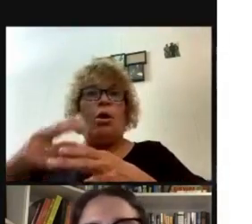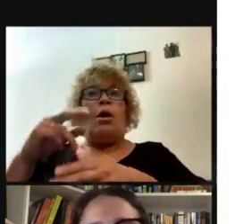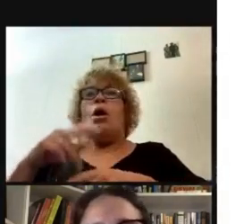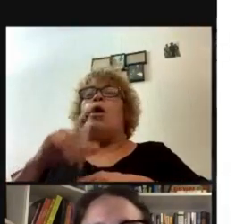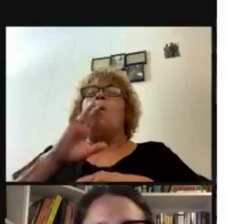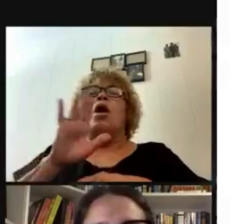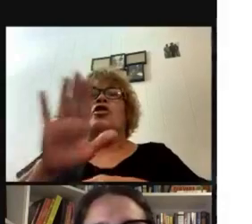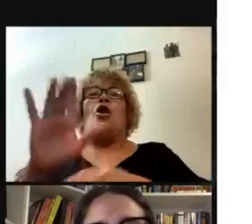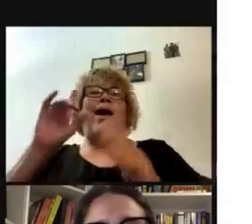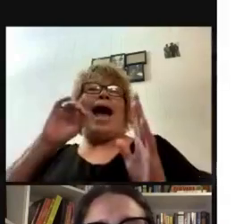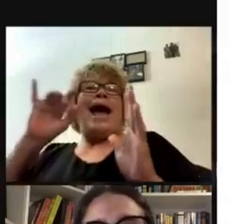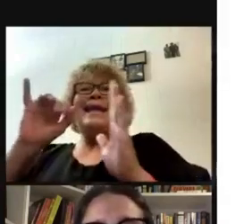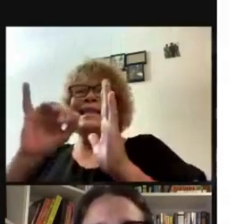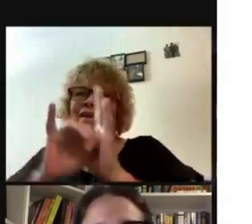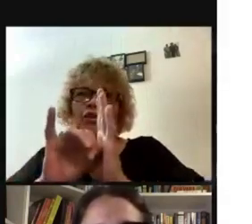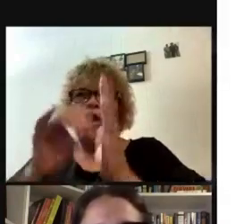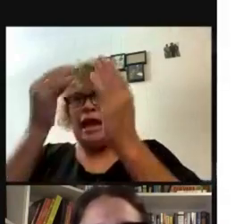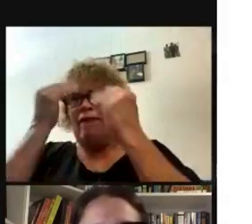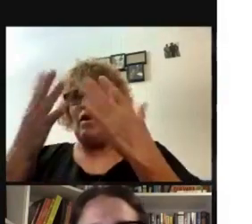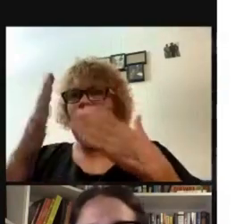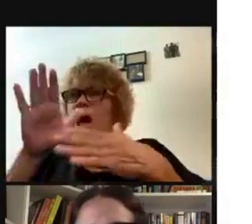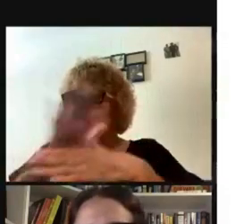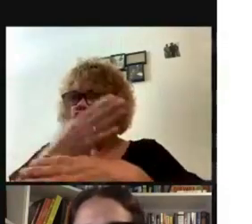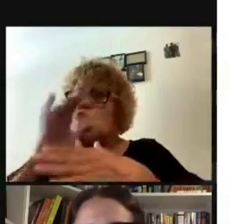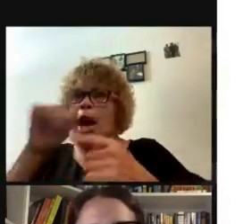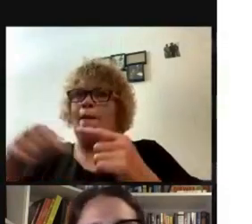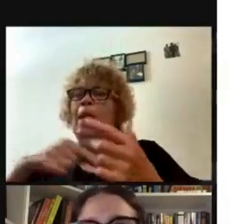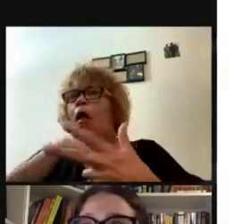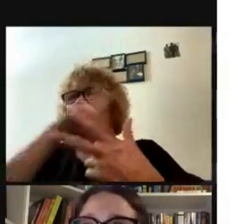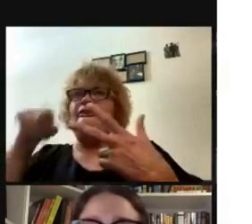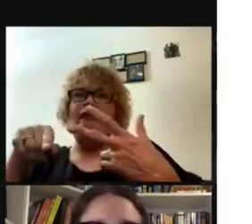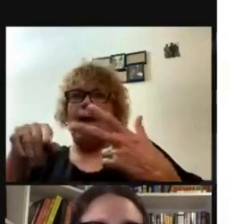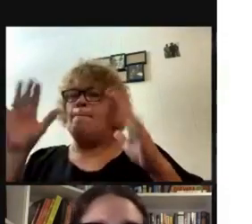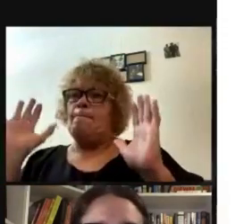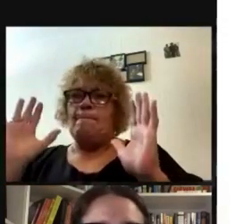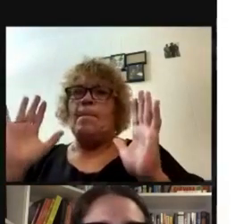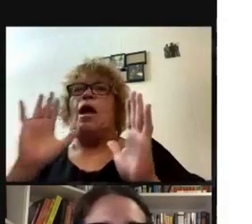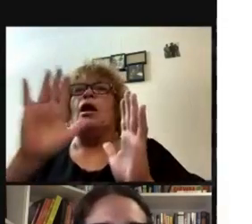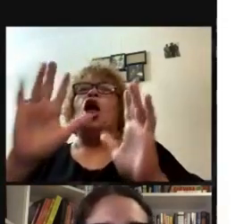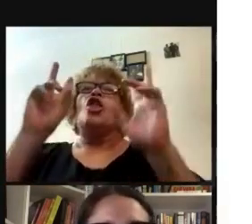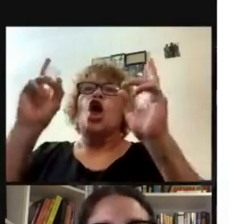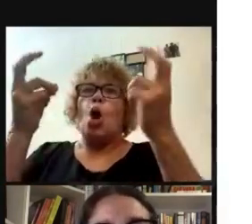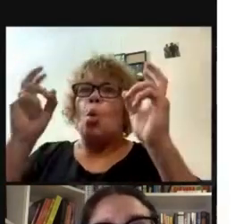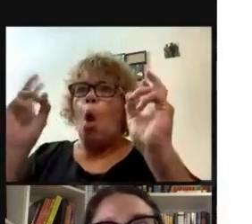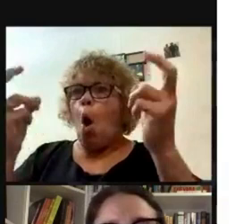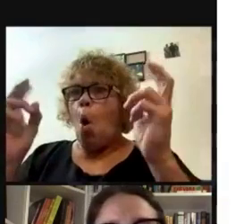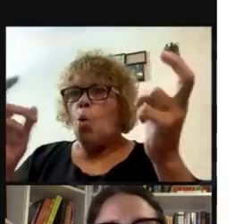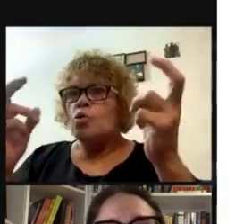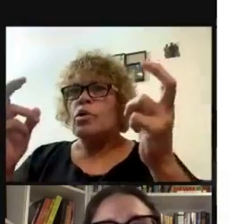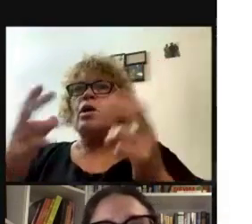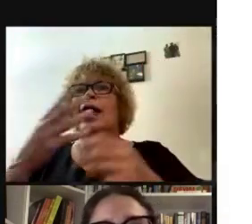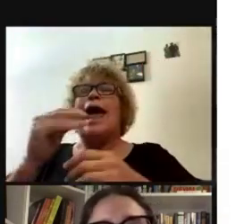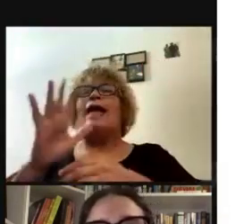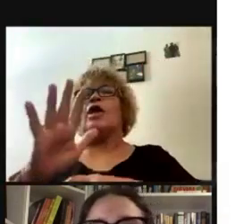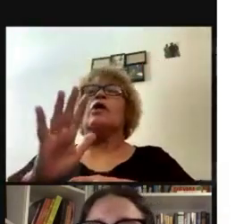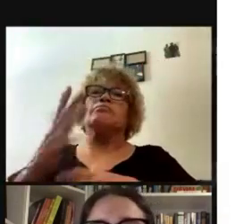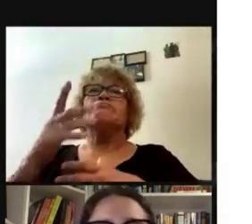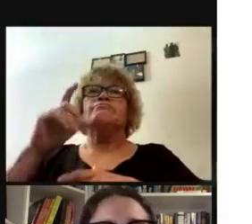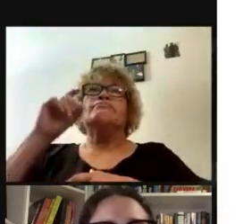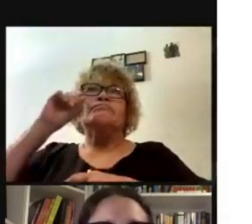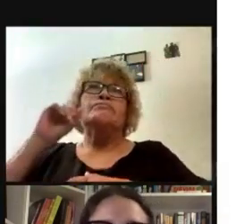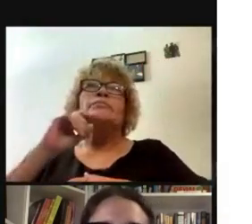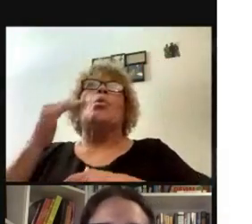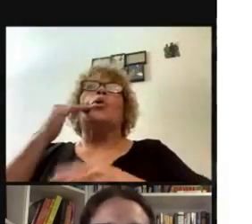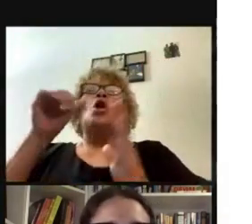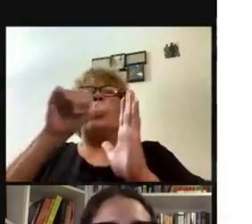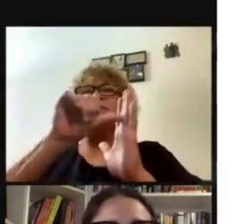any other identifying information shared about them. All we have is their quotes and their sex. And we know that they were